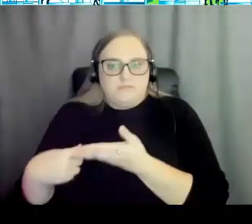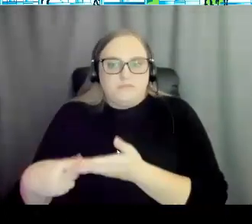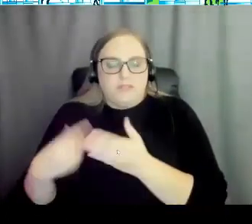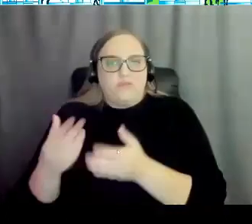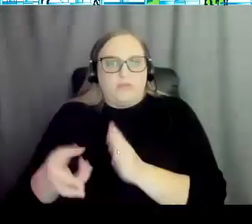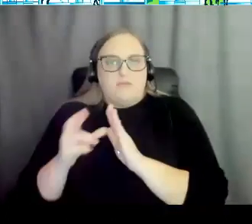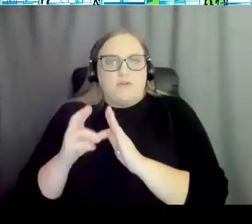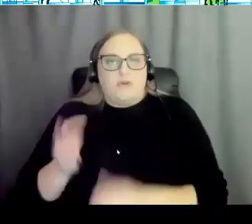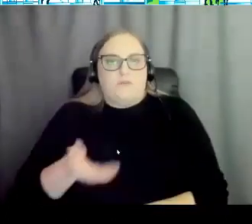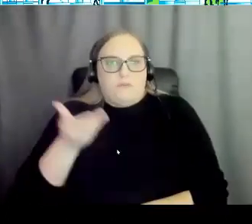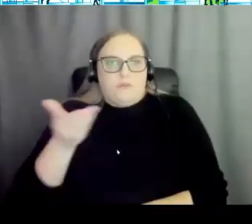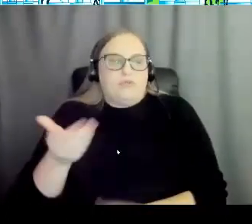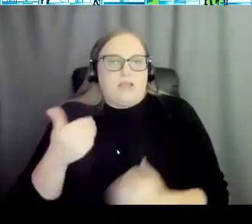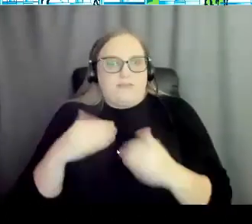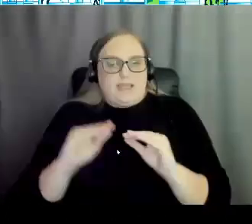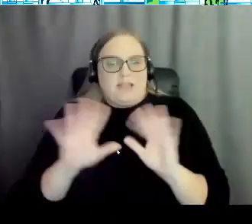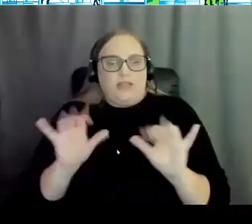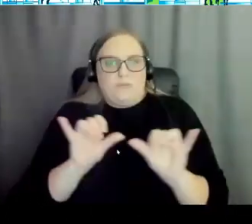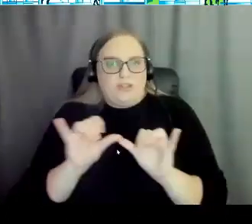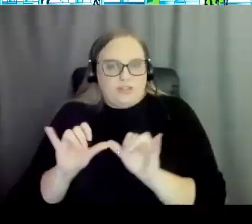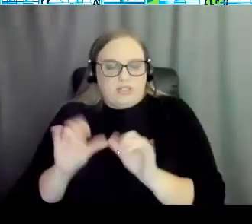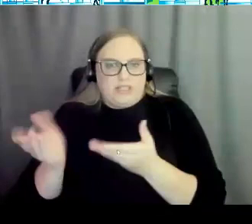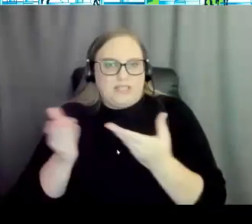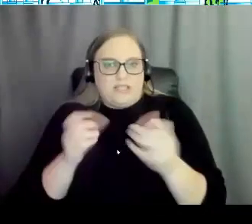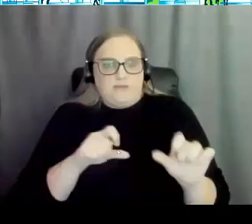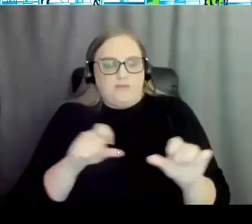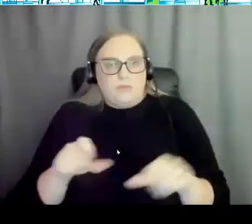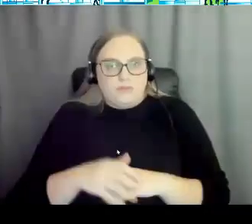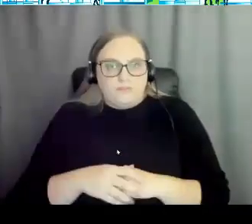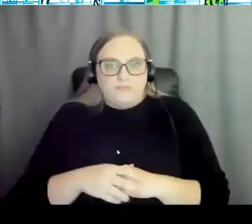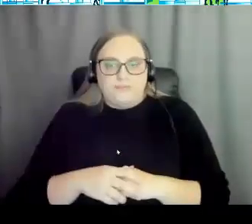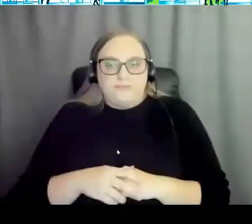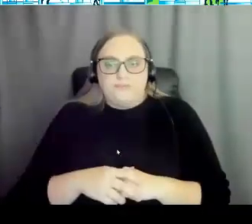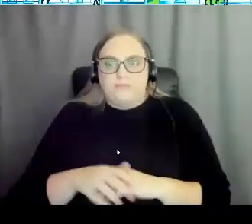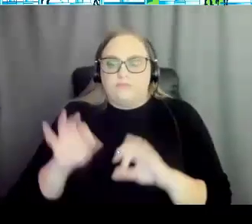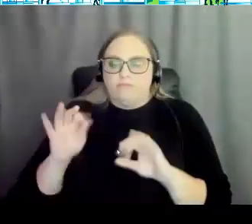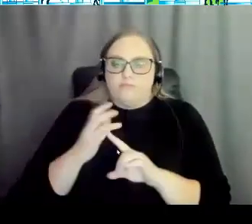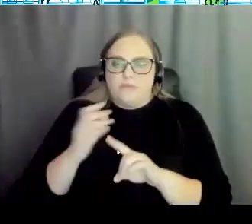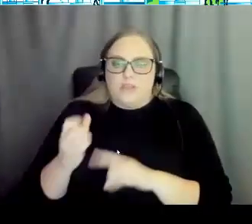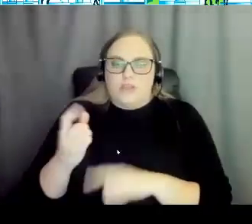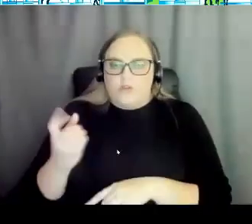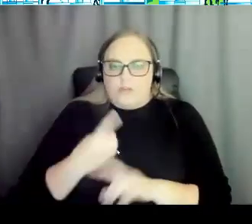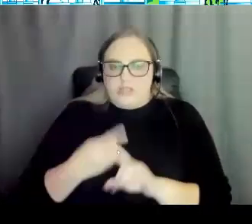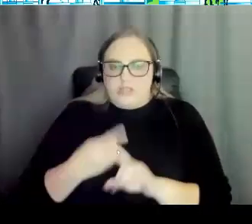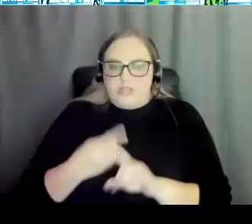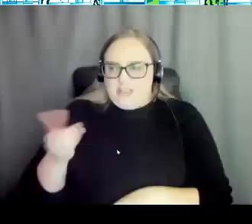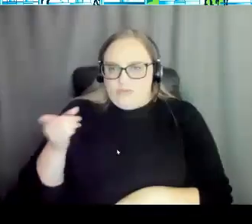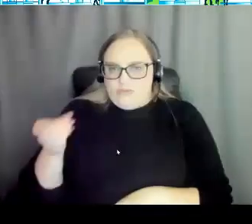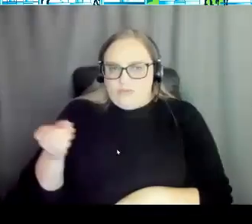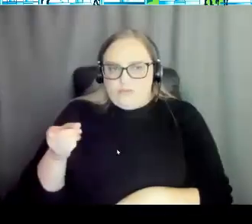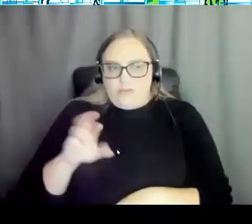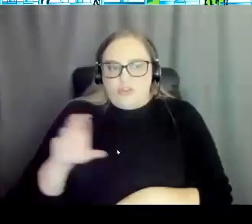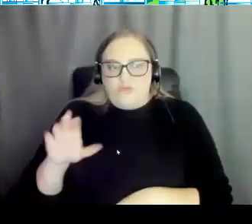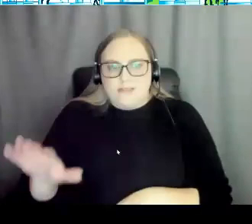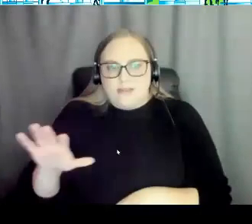clear metrics and clear deliverables. Excellent. So we have another question from over here, I believe, on this right side, this far right. Is